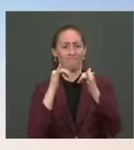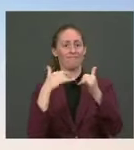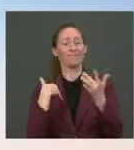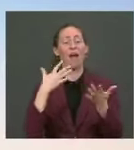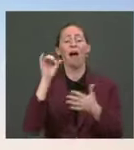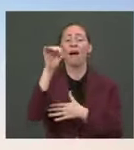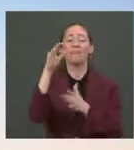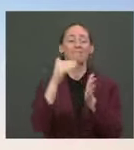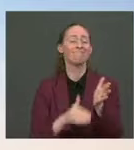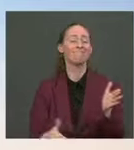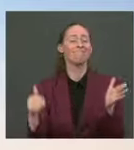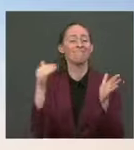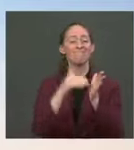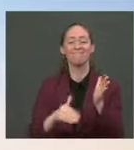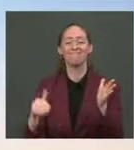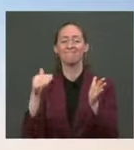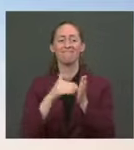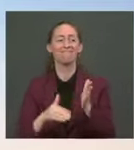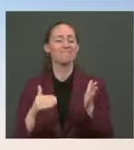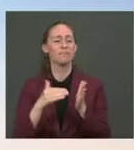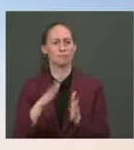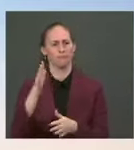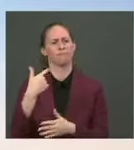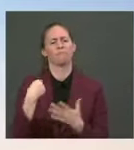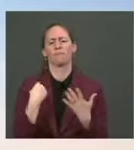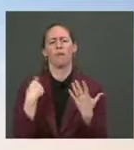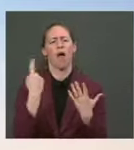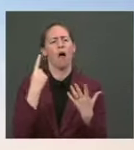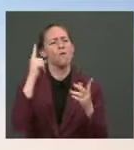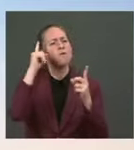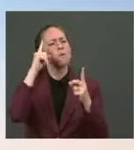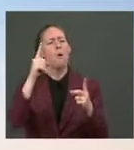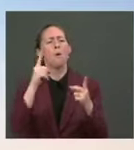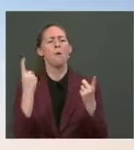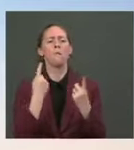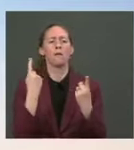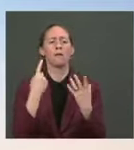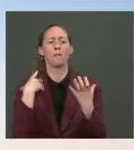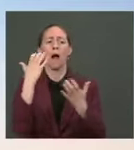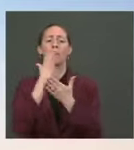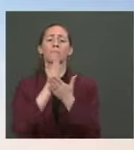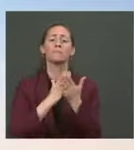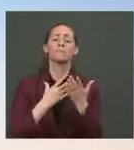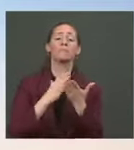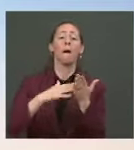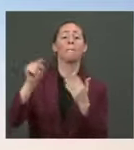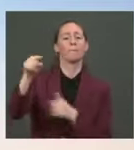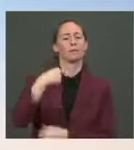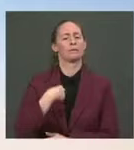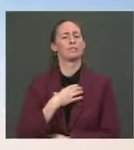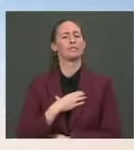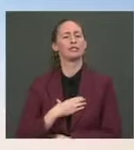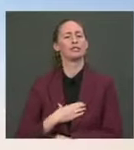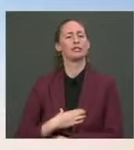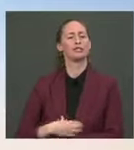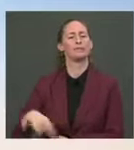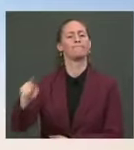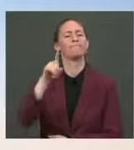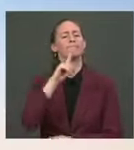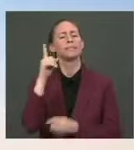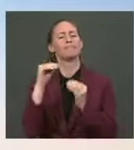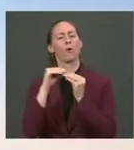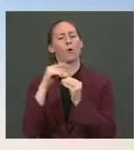podium. There is a desire and an interest from some members of the Democratic caucus to understand what the path forward looks